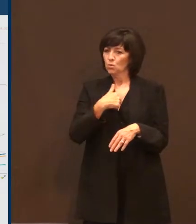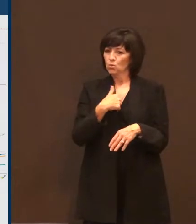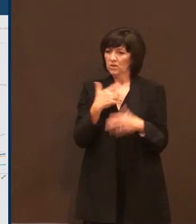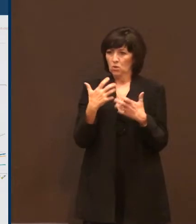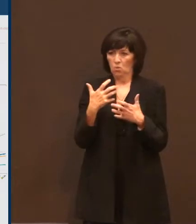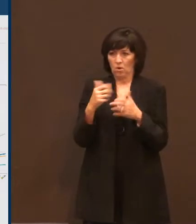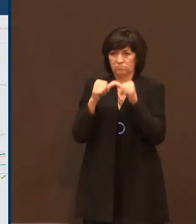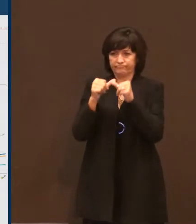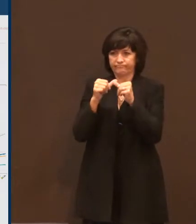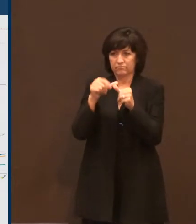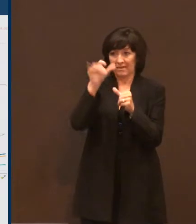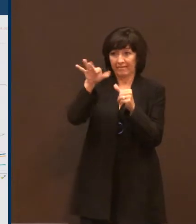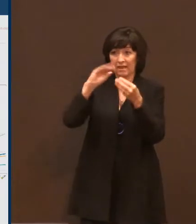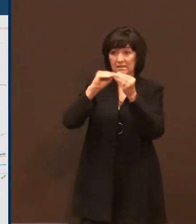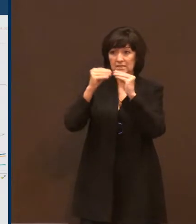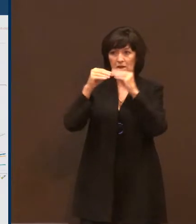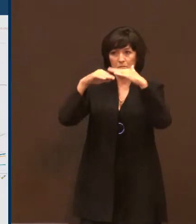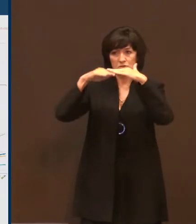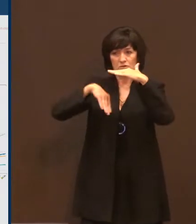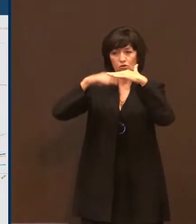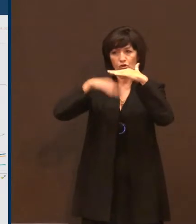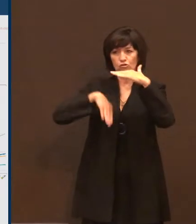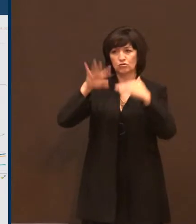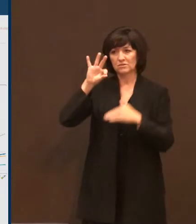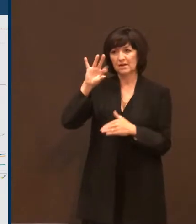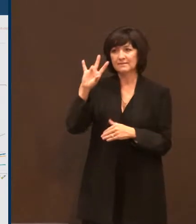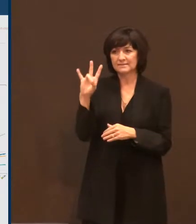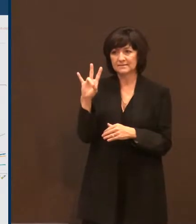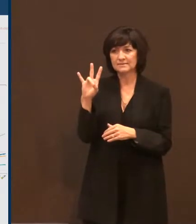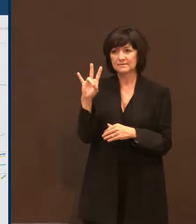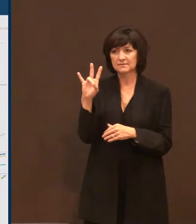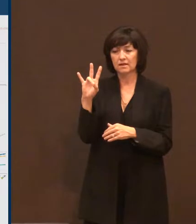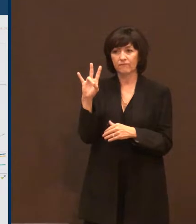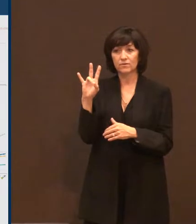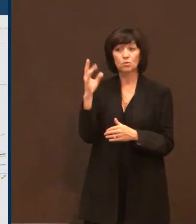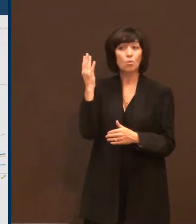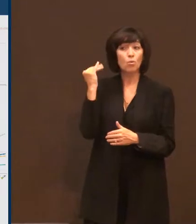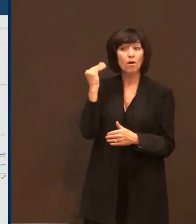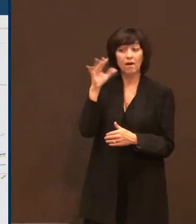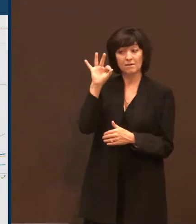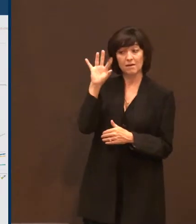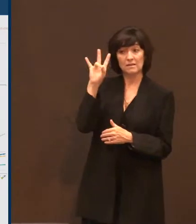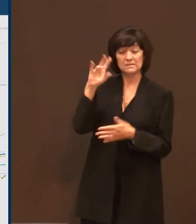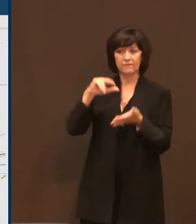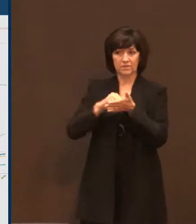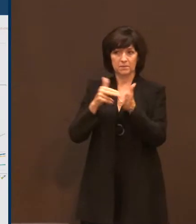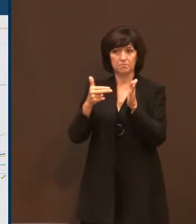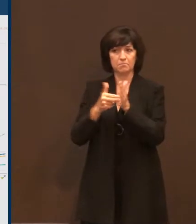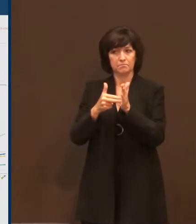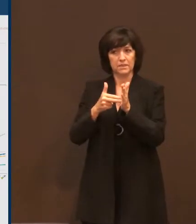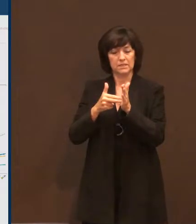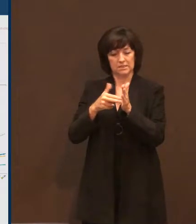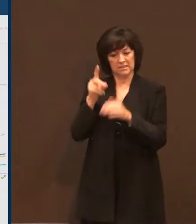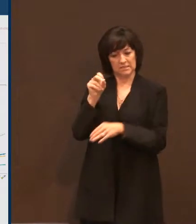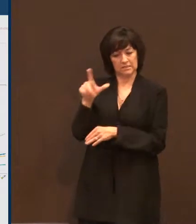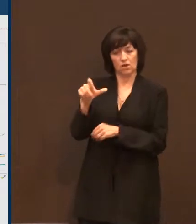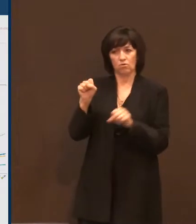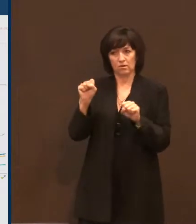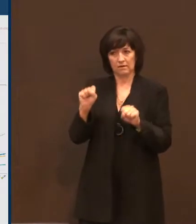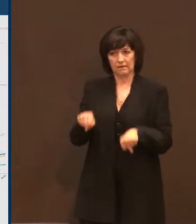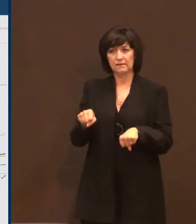under 97 so that we can stay below the target of 10 cases